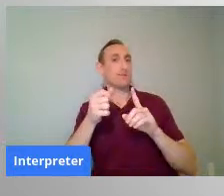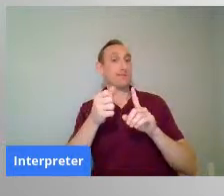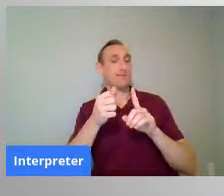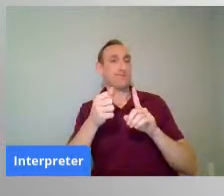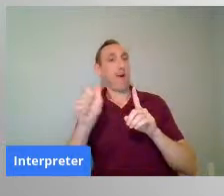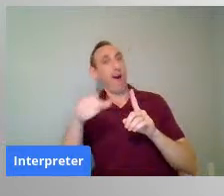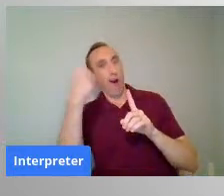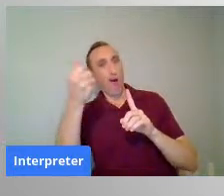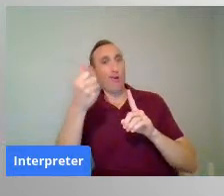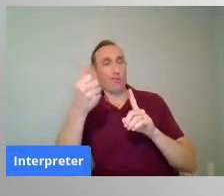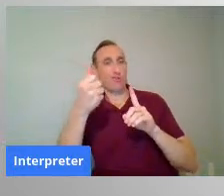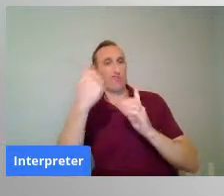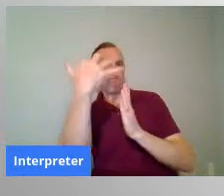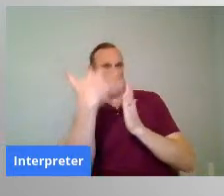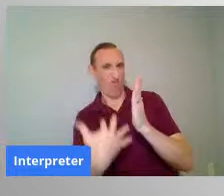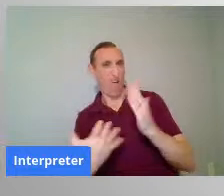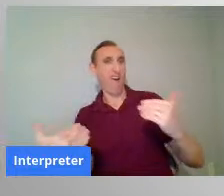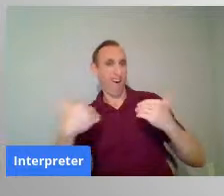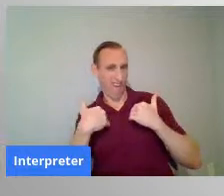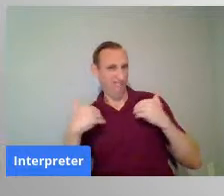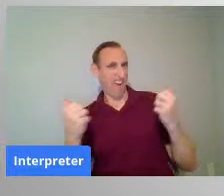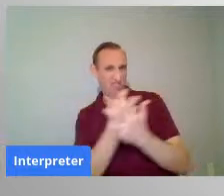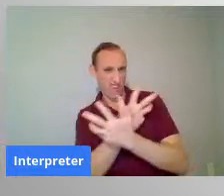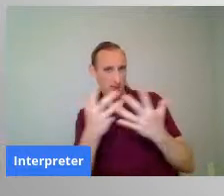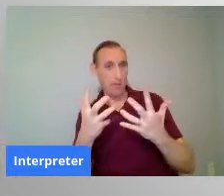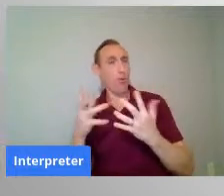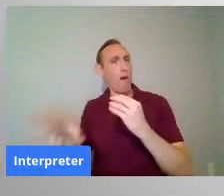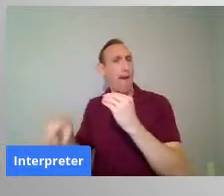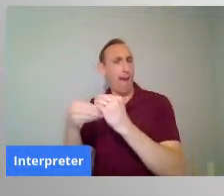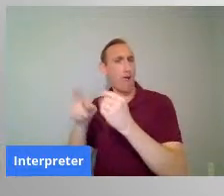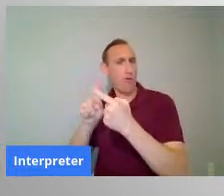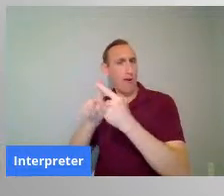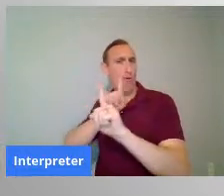can see about adding it to that as well. Thank you so much.